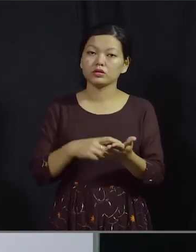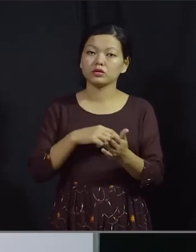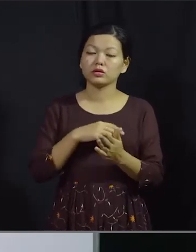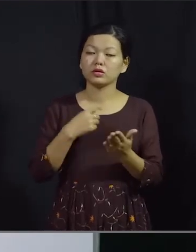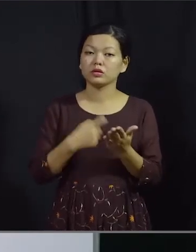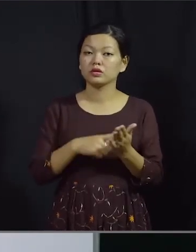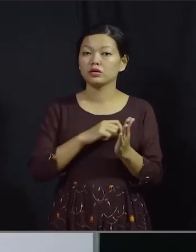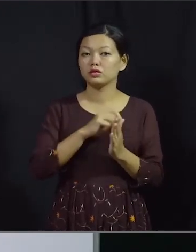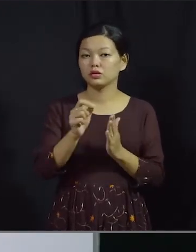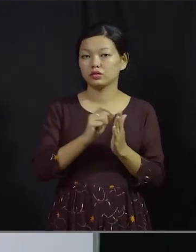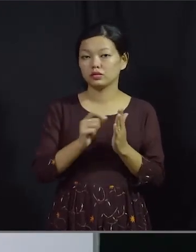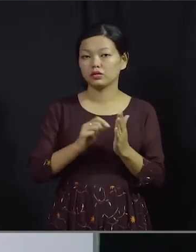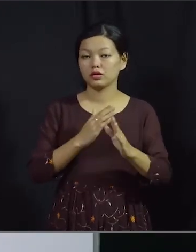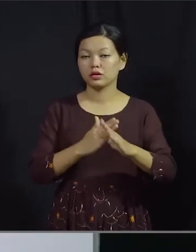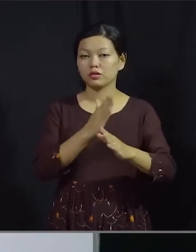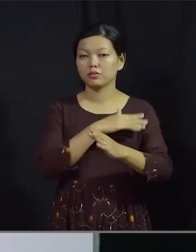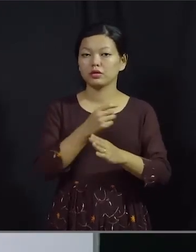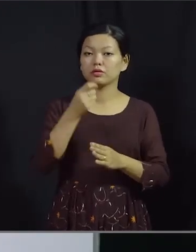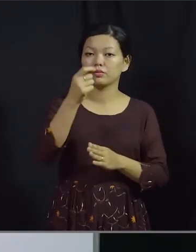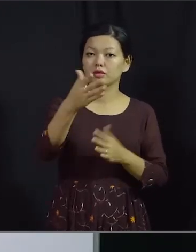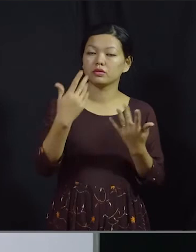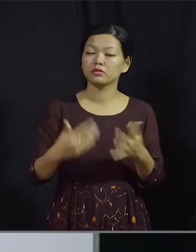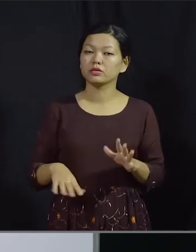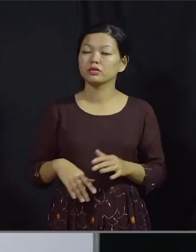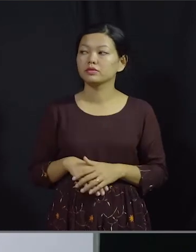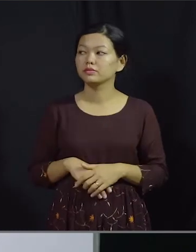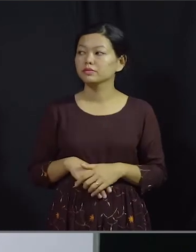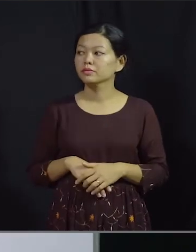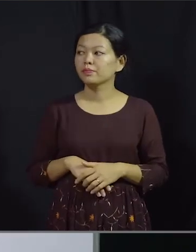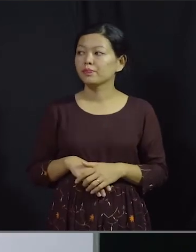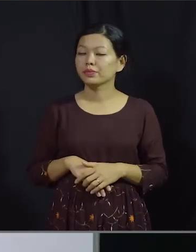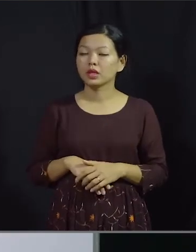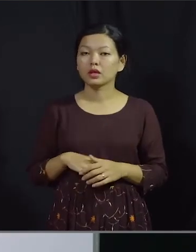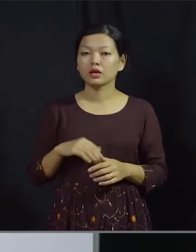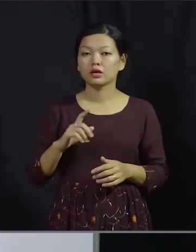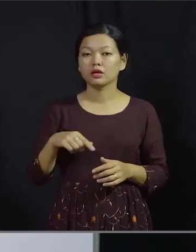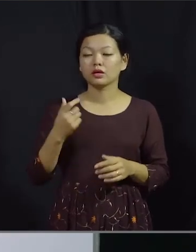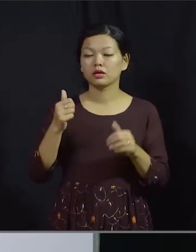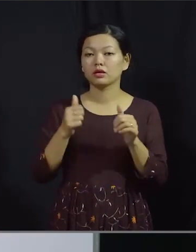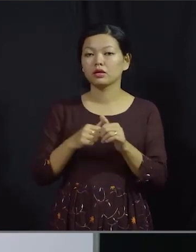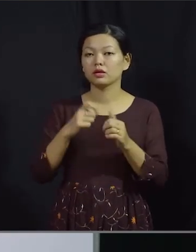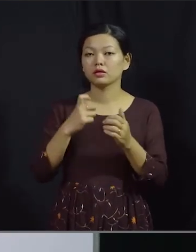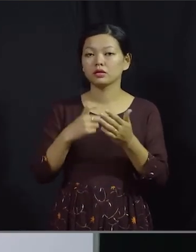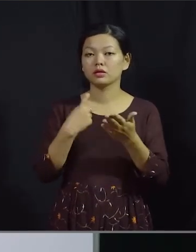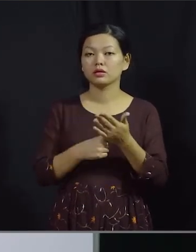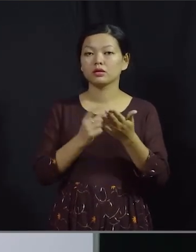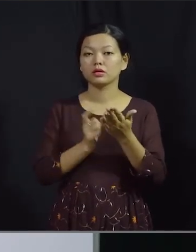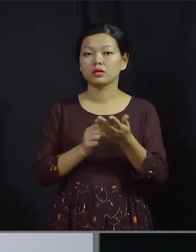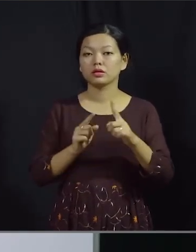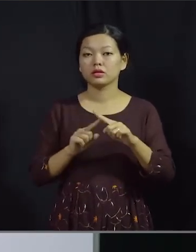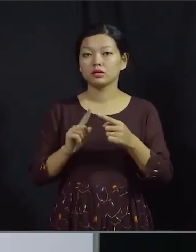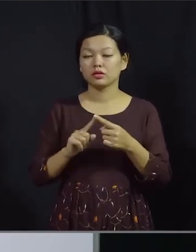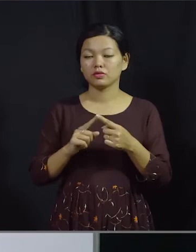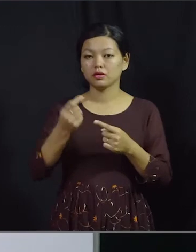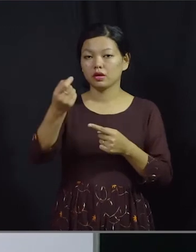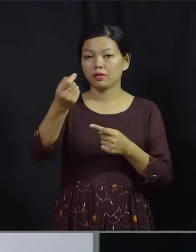insurance. Revaluation account debtor to commission received. That means accrued. It has been already received in